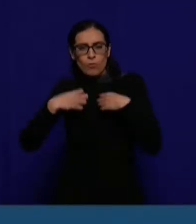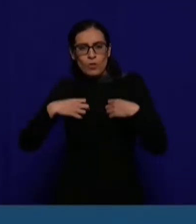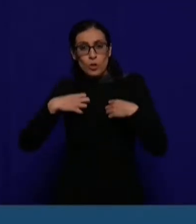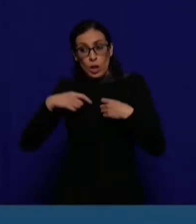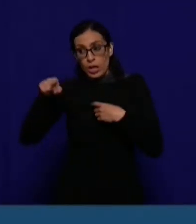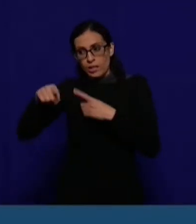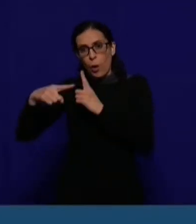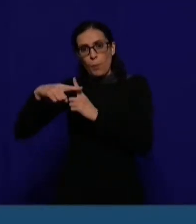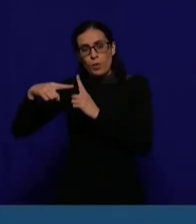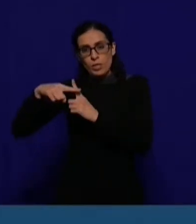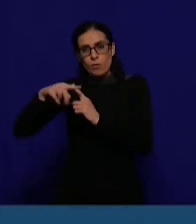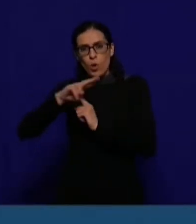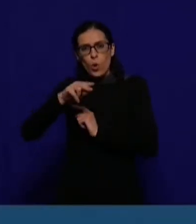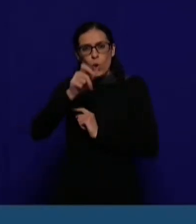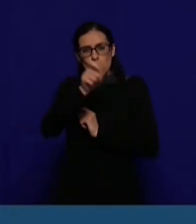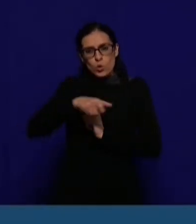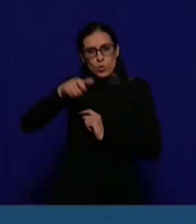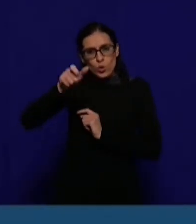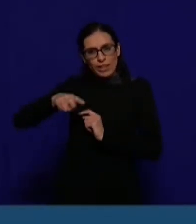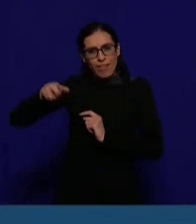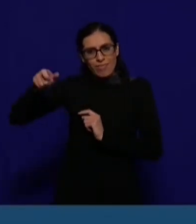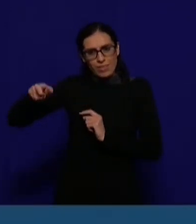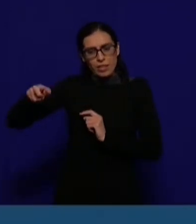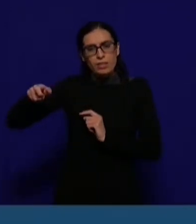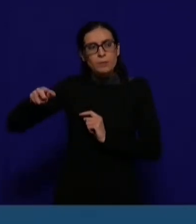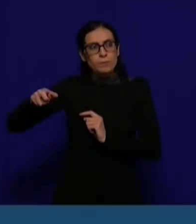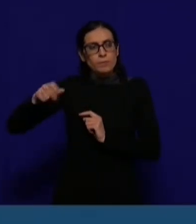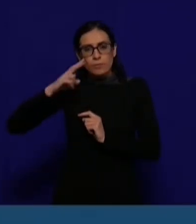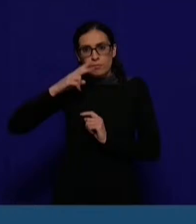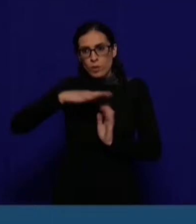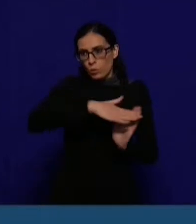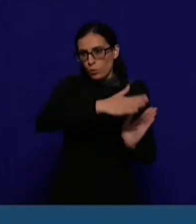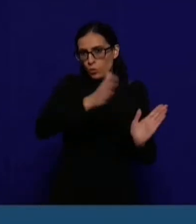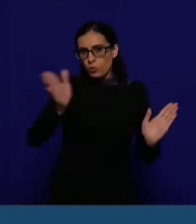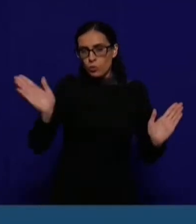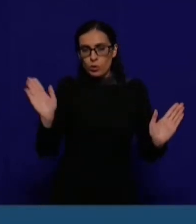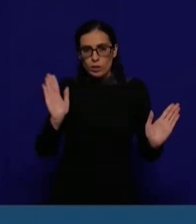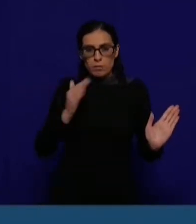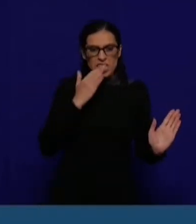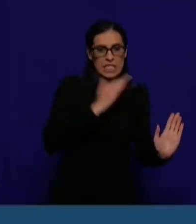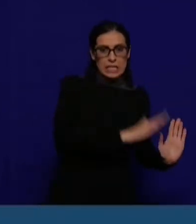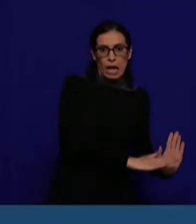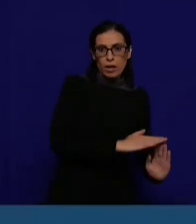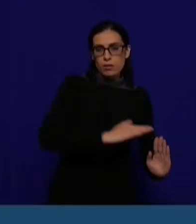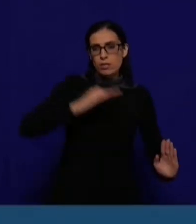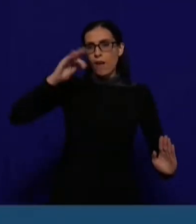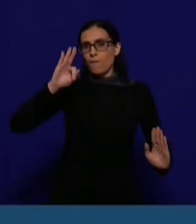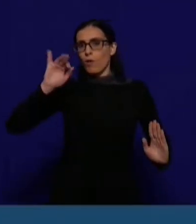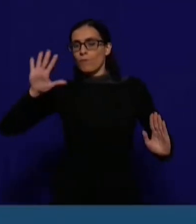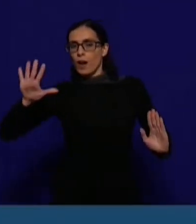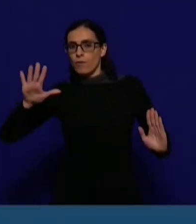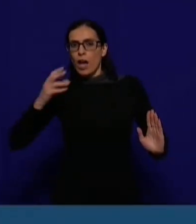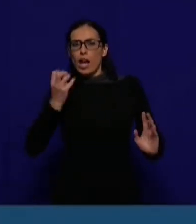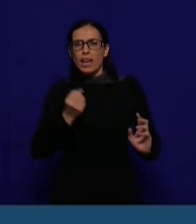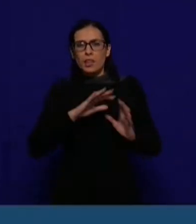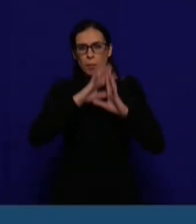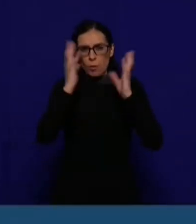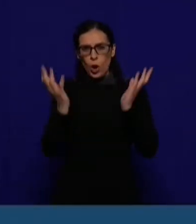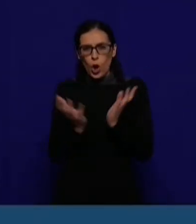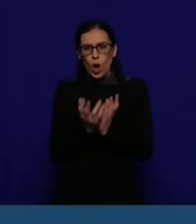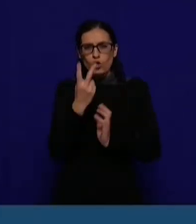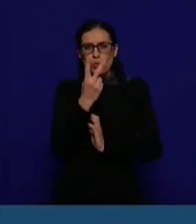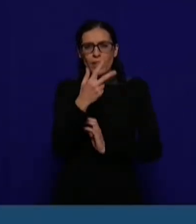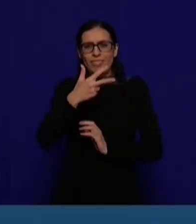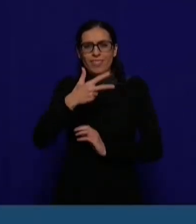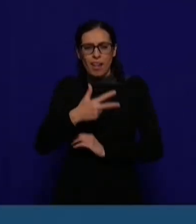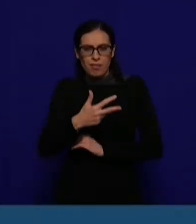u bħala studenti hawnhekk qegħdin inħallsu l-istudenti kollha sal-Form 5 kellna 28 ġifi f'dawn il-ġimagħtejn li kellna l-iskejjel li